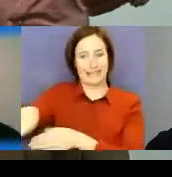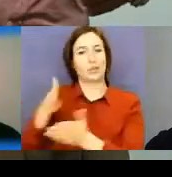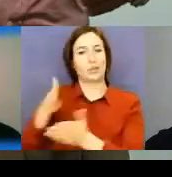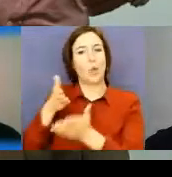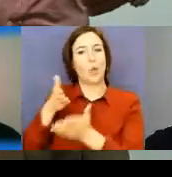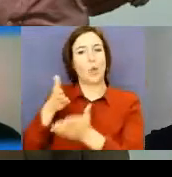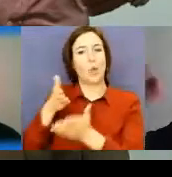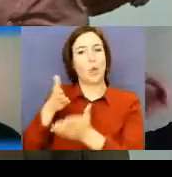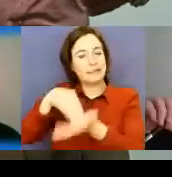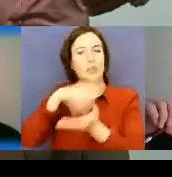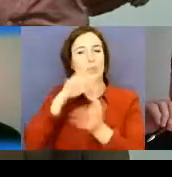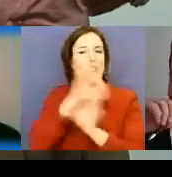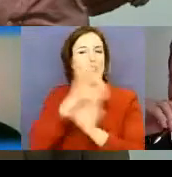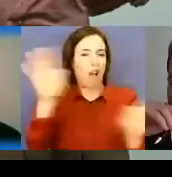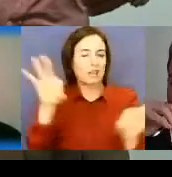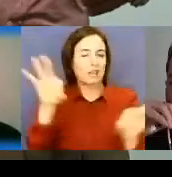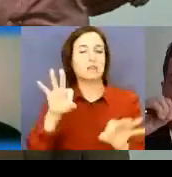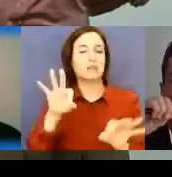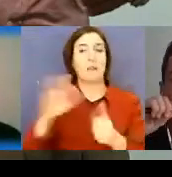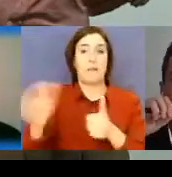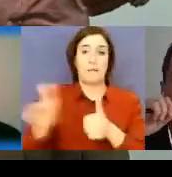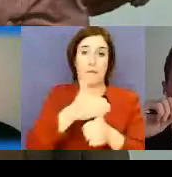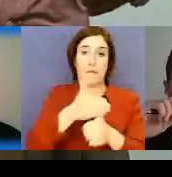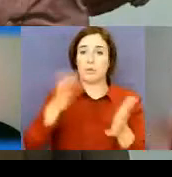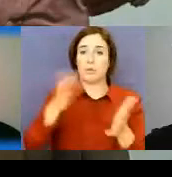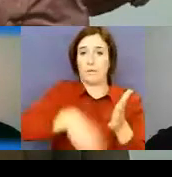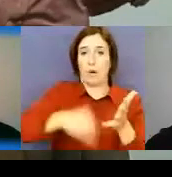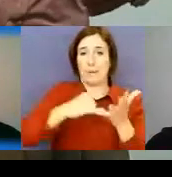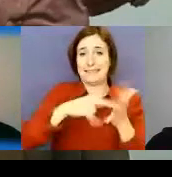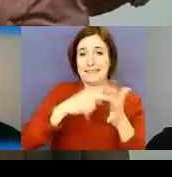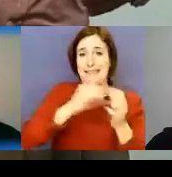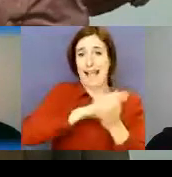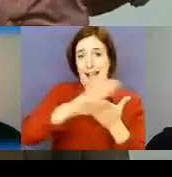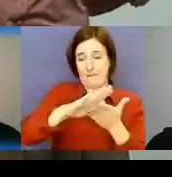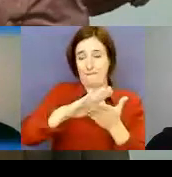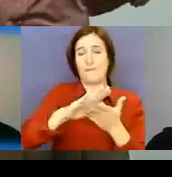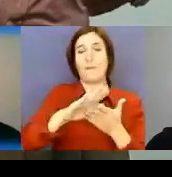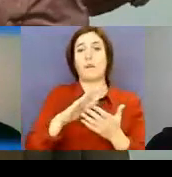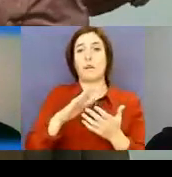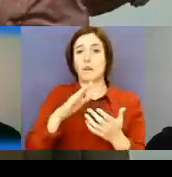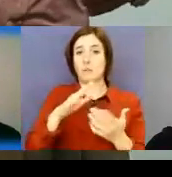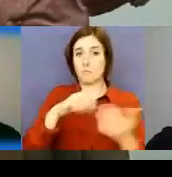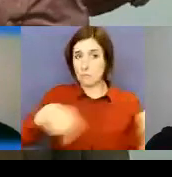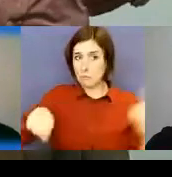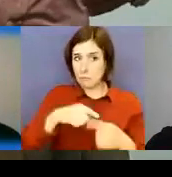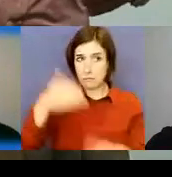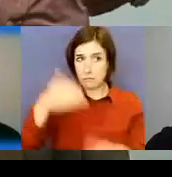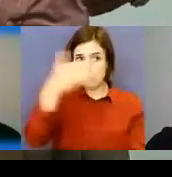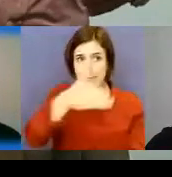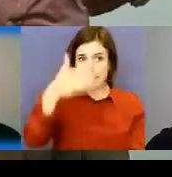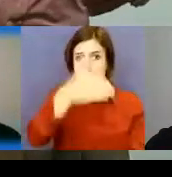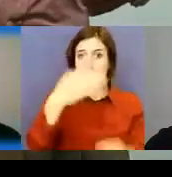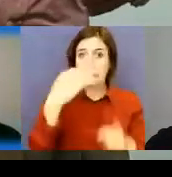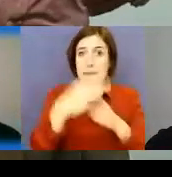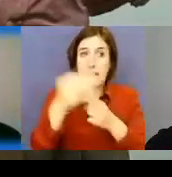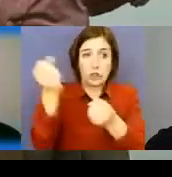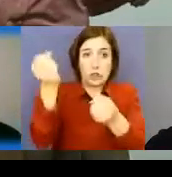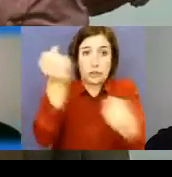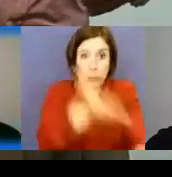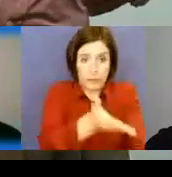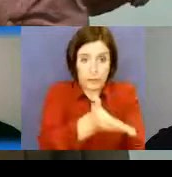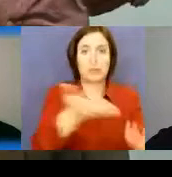Steph. She says, for those that attend specialist provision, how can we as the sport and physical activity sector